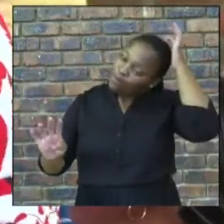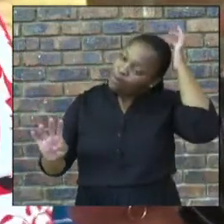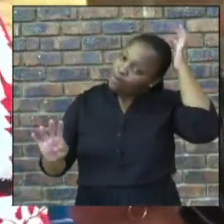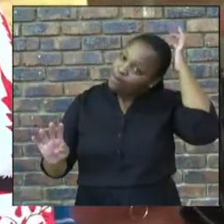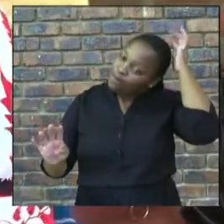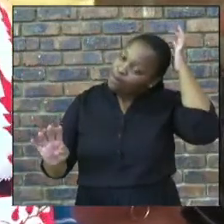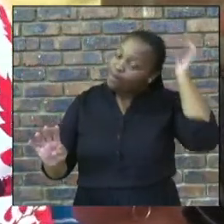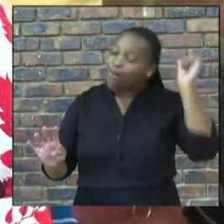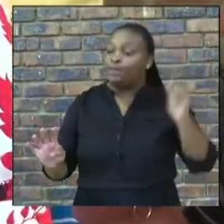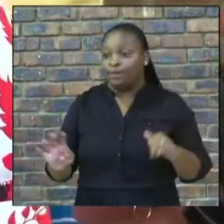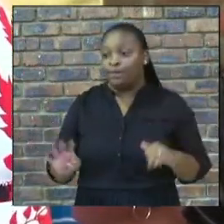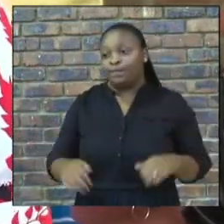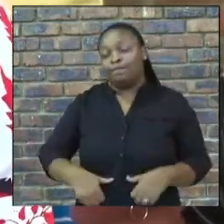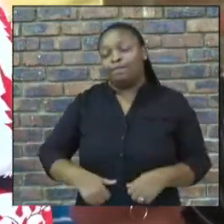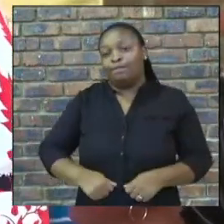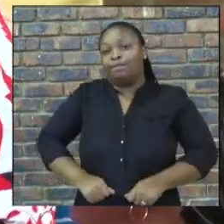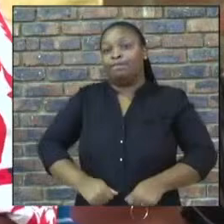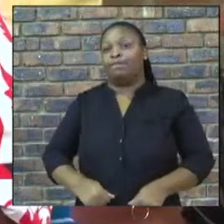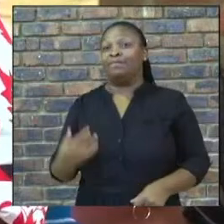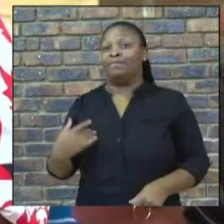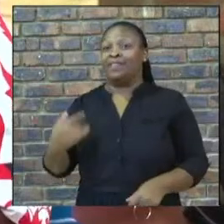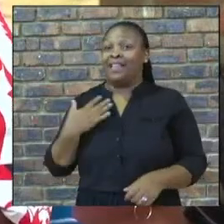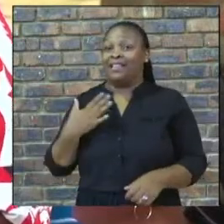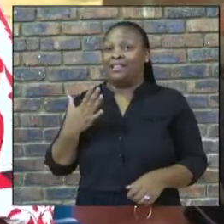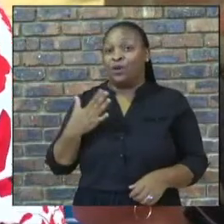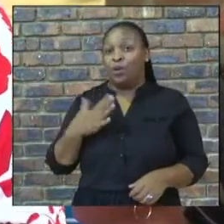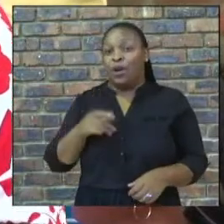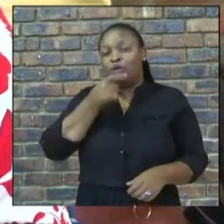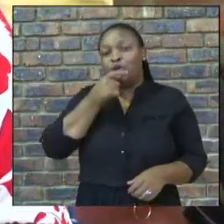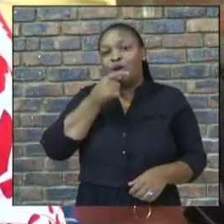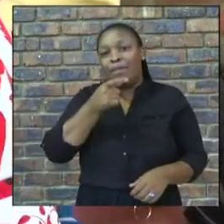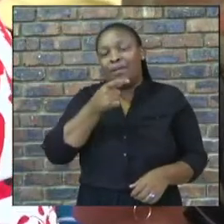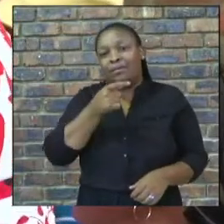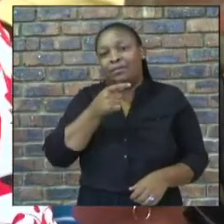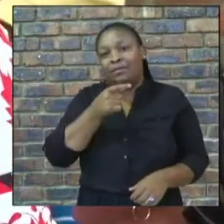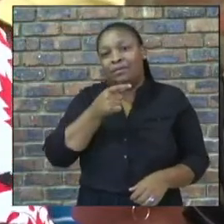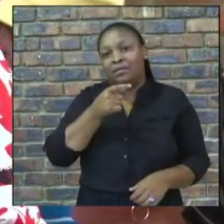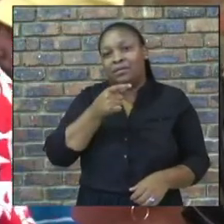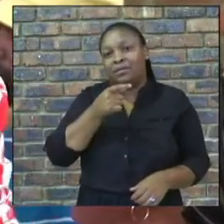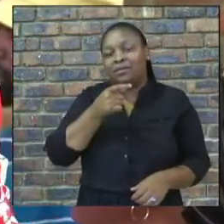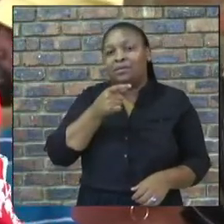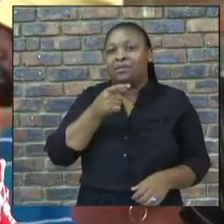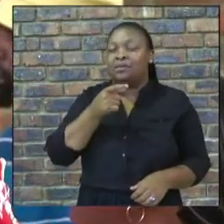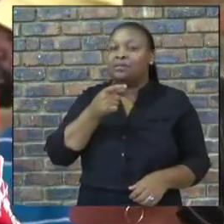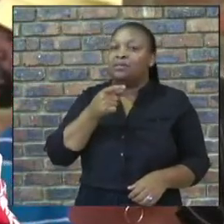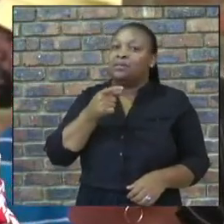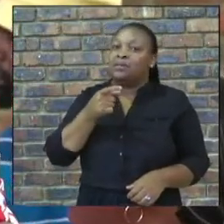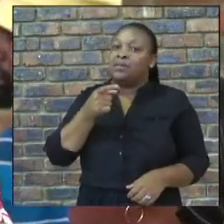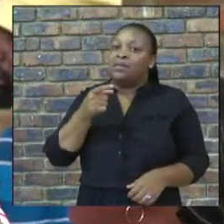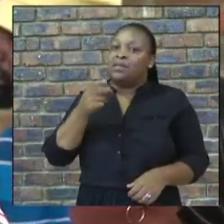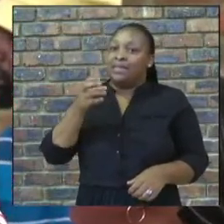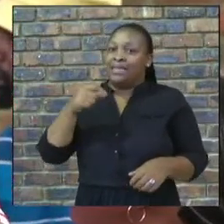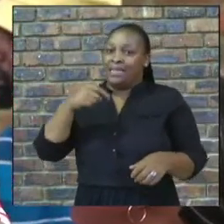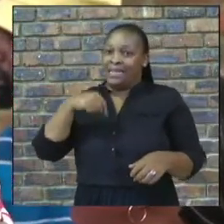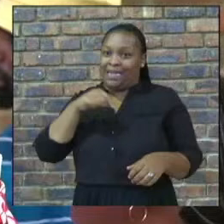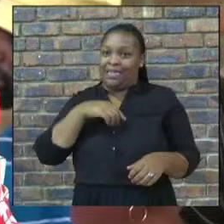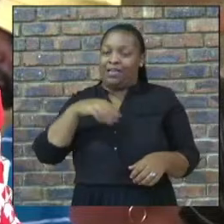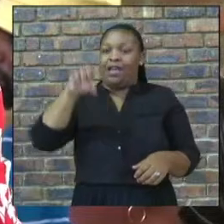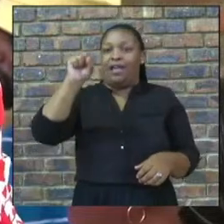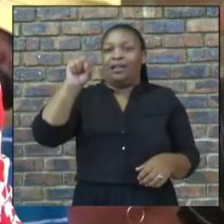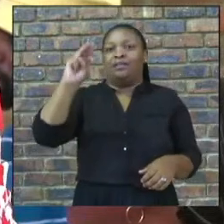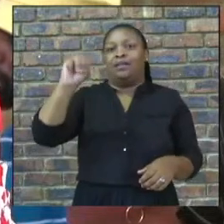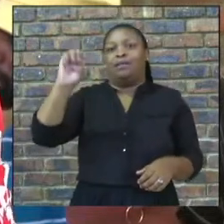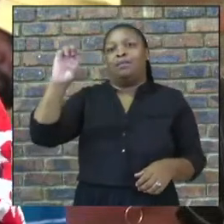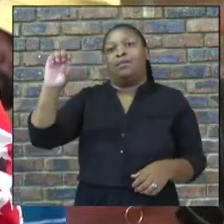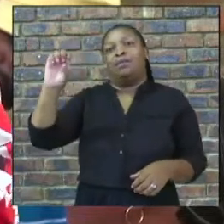gape. Ne ke kopa go commenda mo tabeng ya likhwa gore as re di SMME